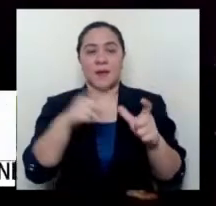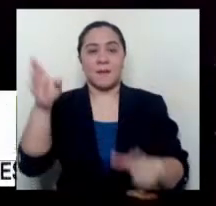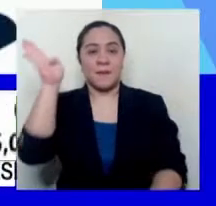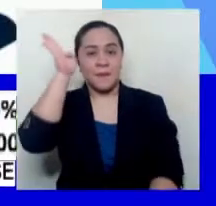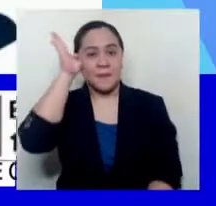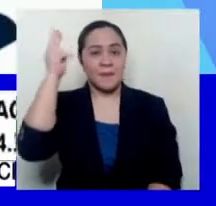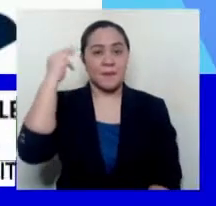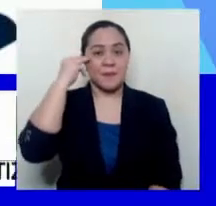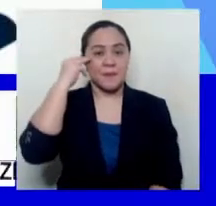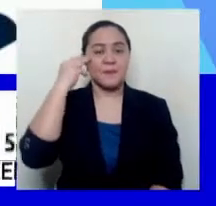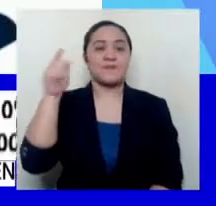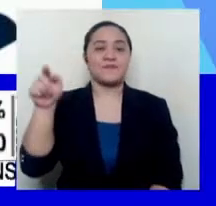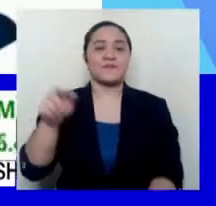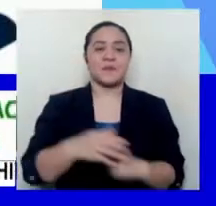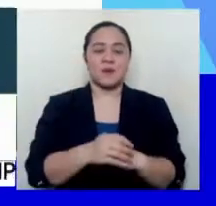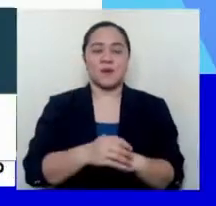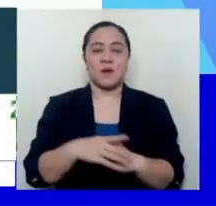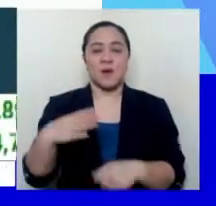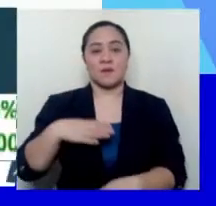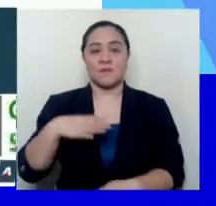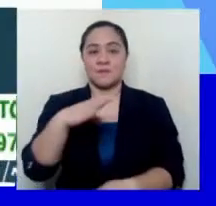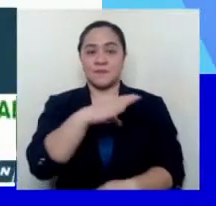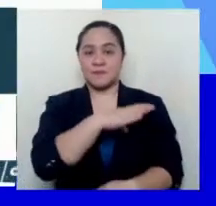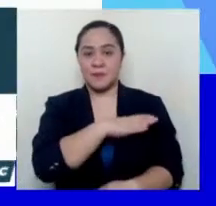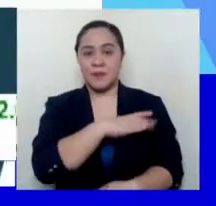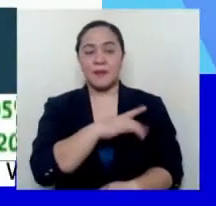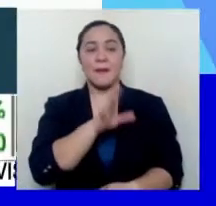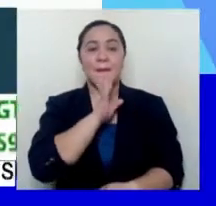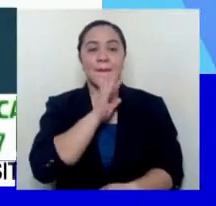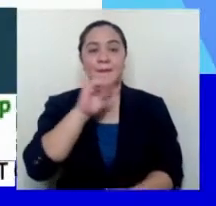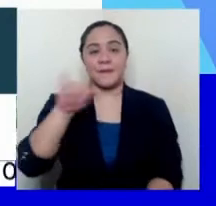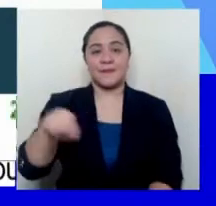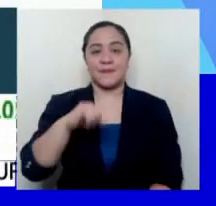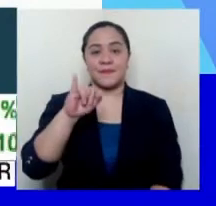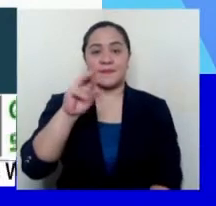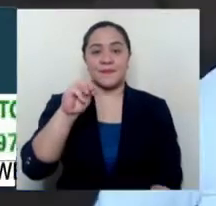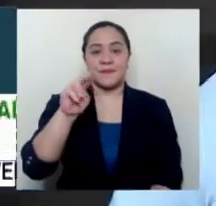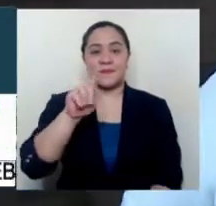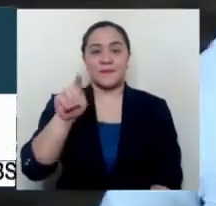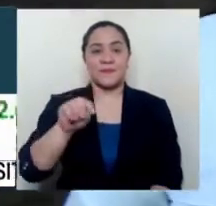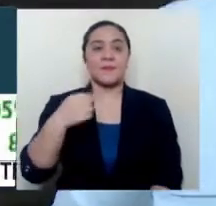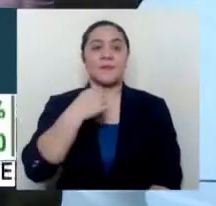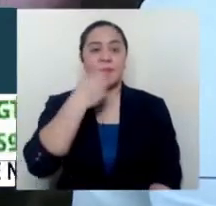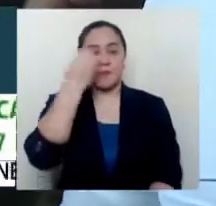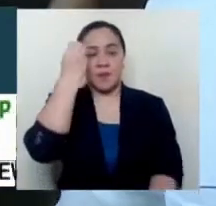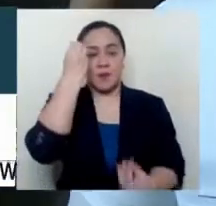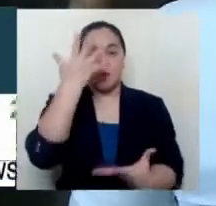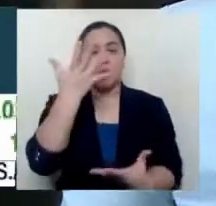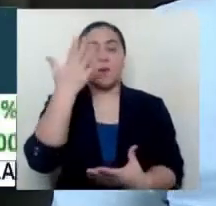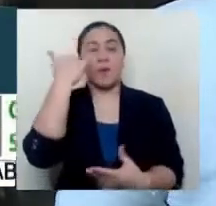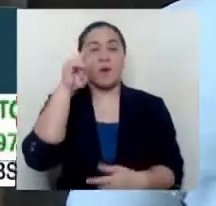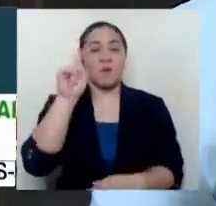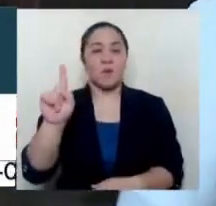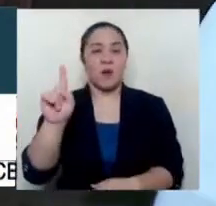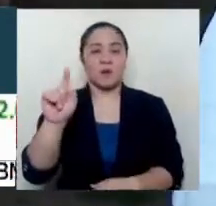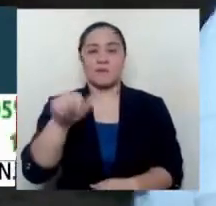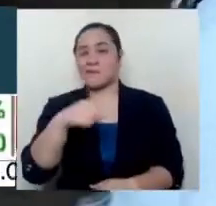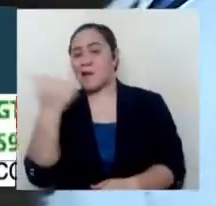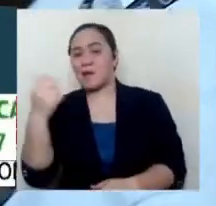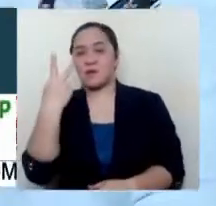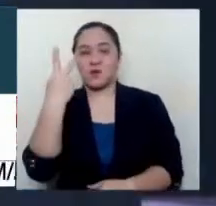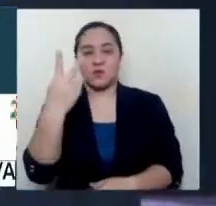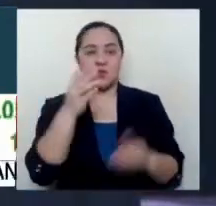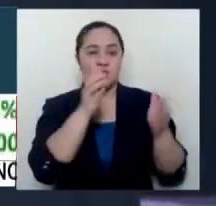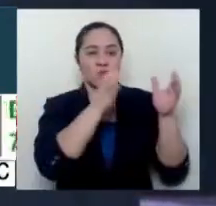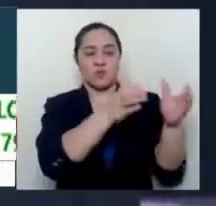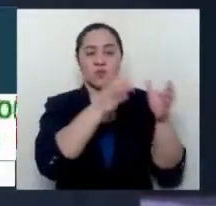Bongbong Marcos Jr. The COMELEC spokesperson, James Jimenez, says the case will be raffled off to one of two divisions of the